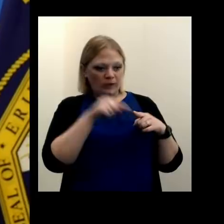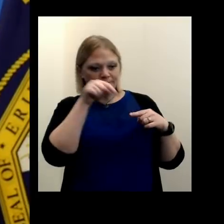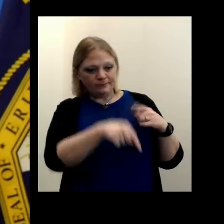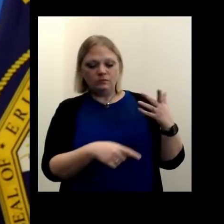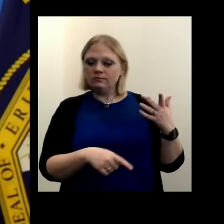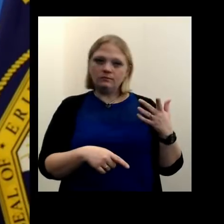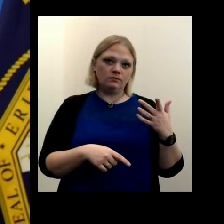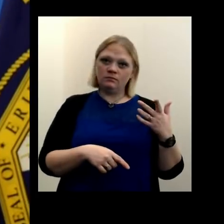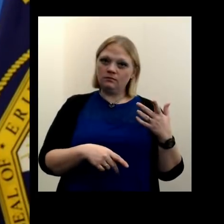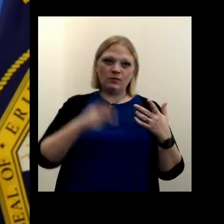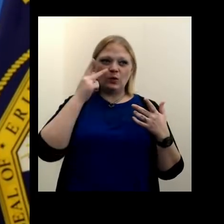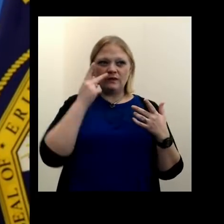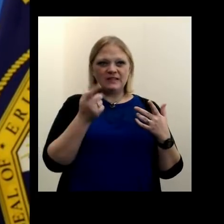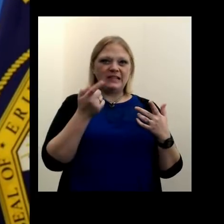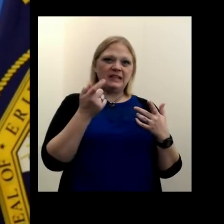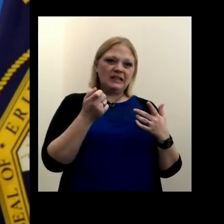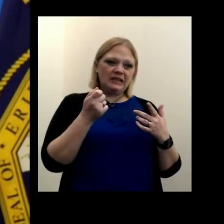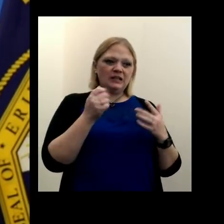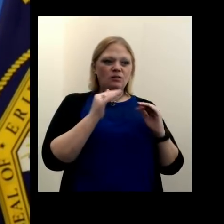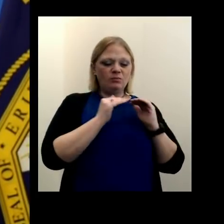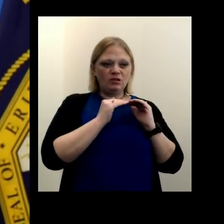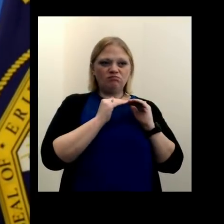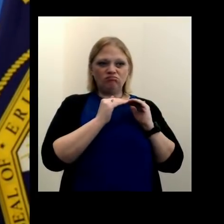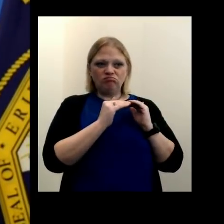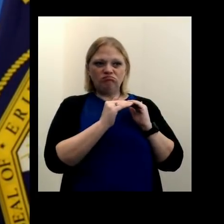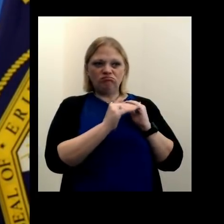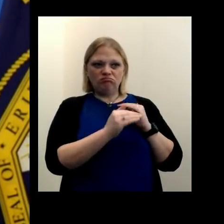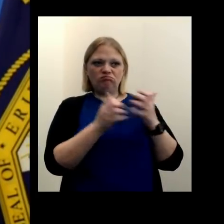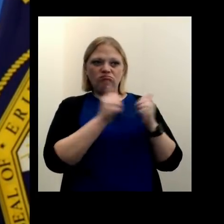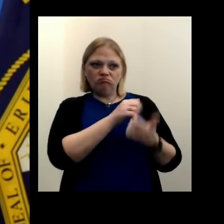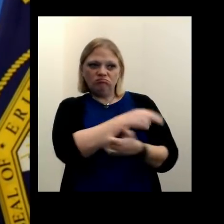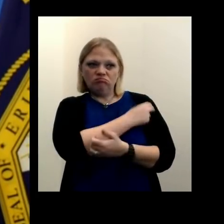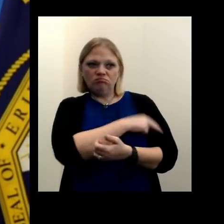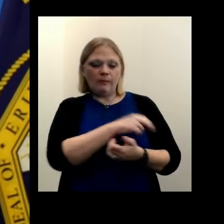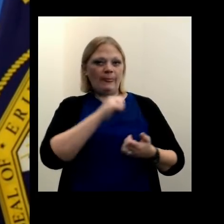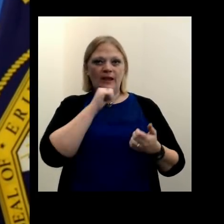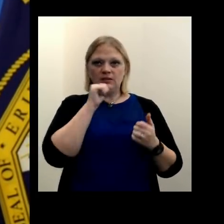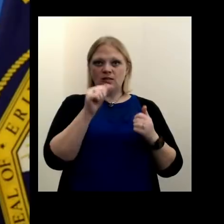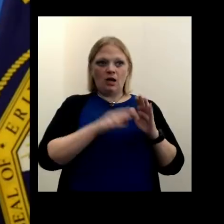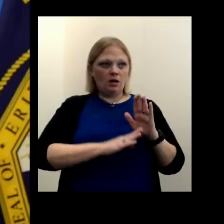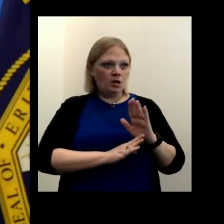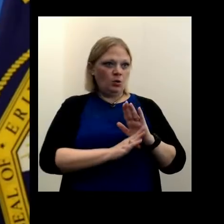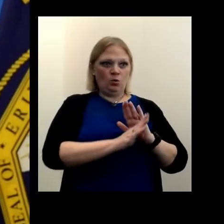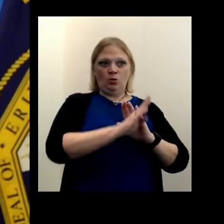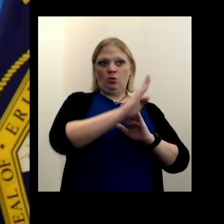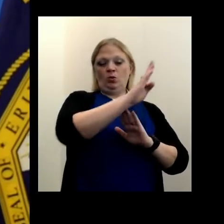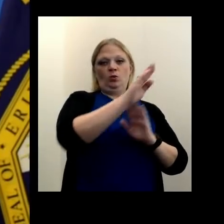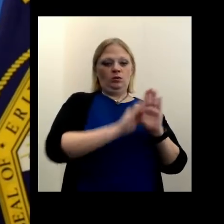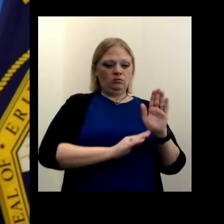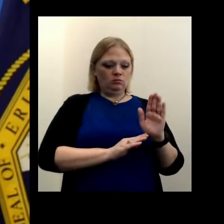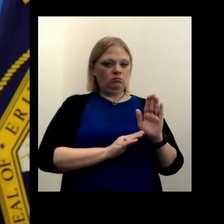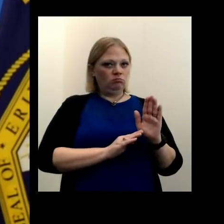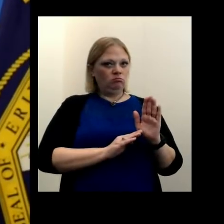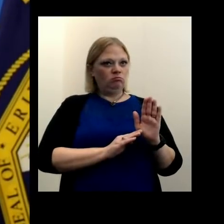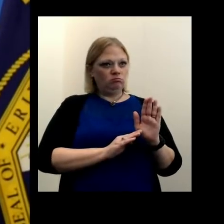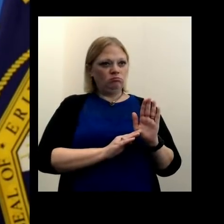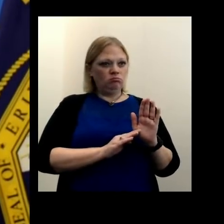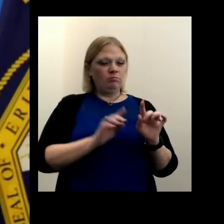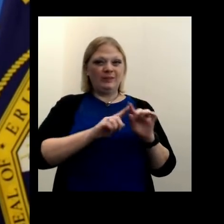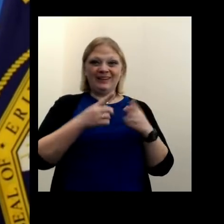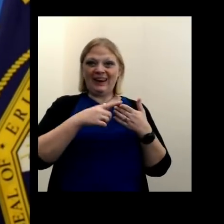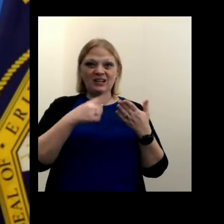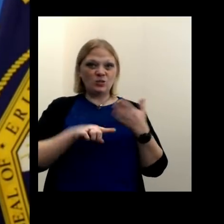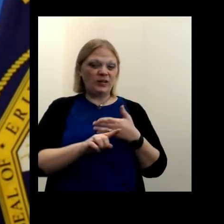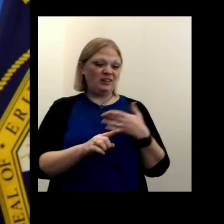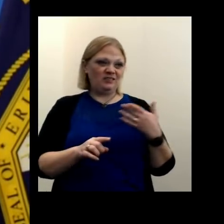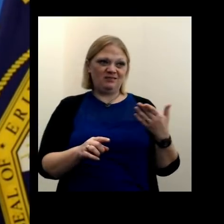little moderation with regards to our hospitalizations lately. The growth is not at the same rate it was, but next week we could